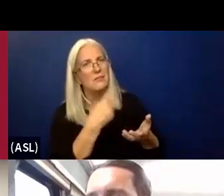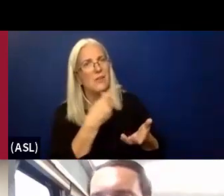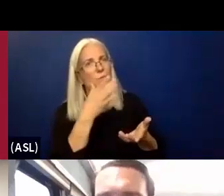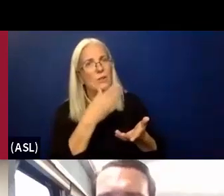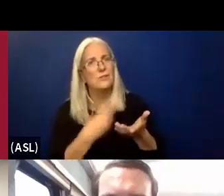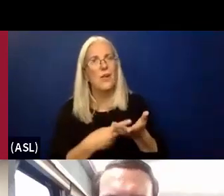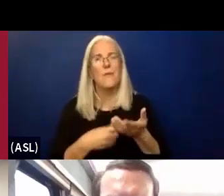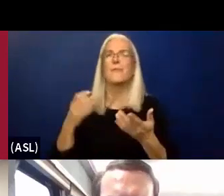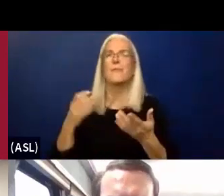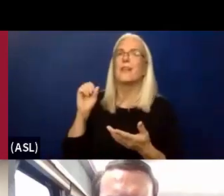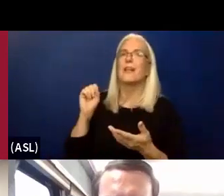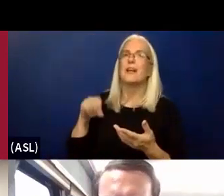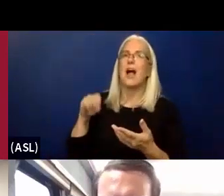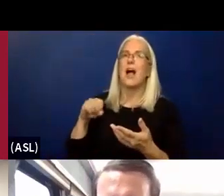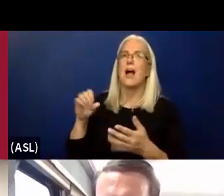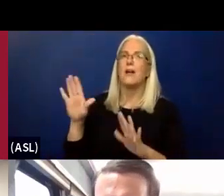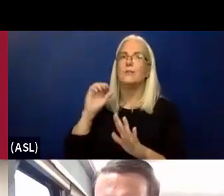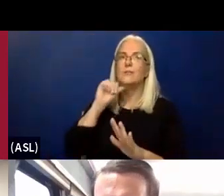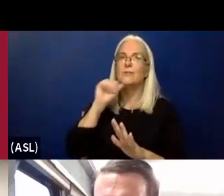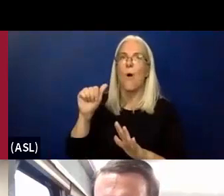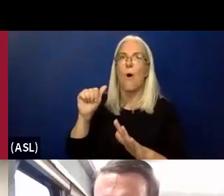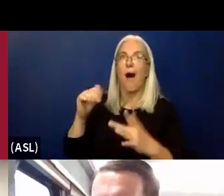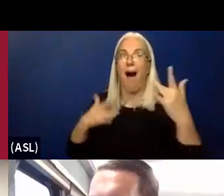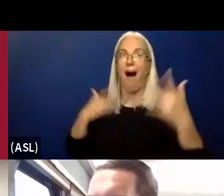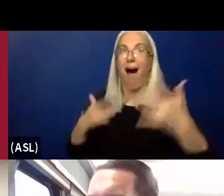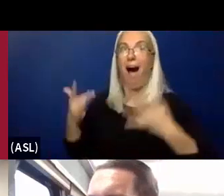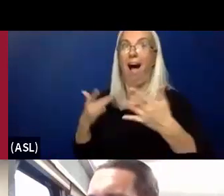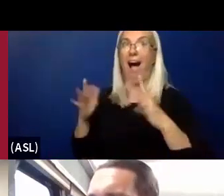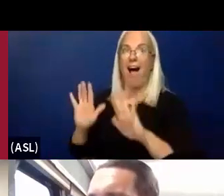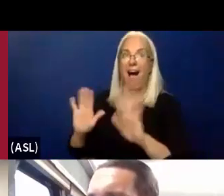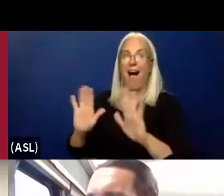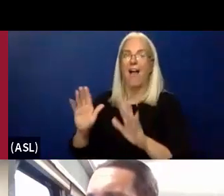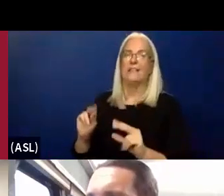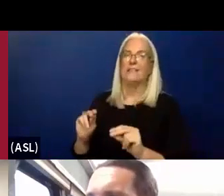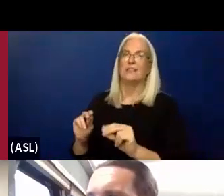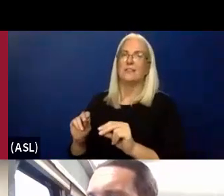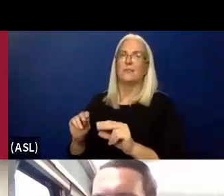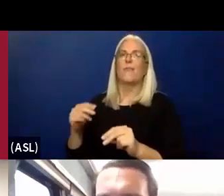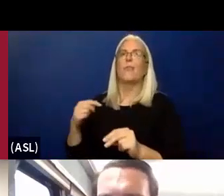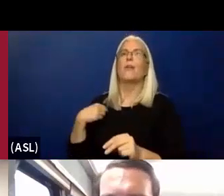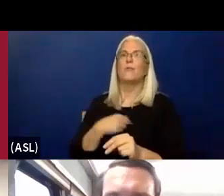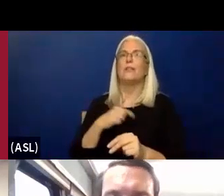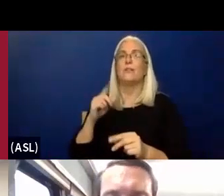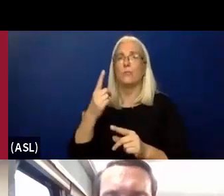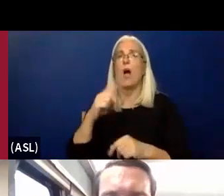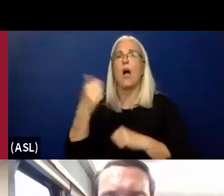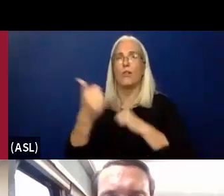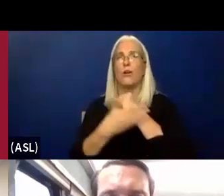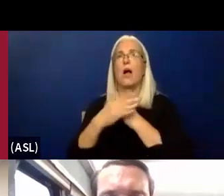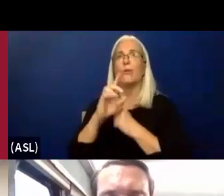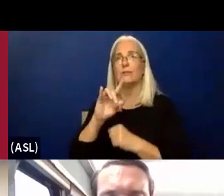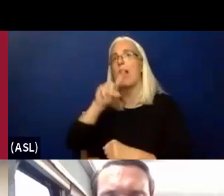other situations, there has been another county that similarly asked the state to sort of give them